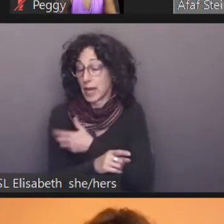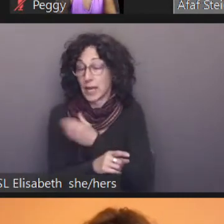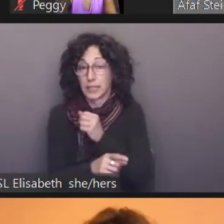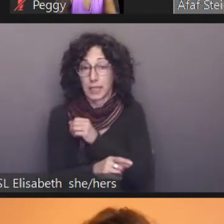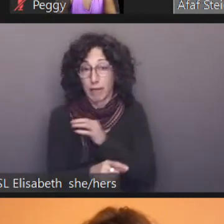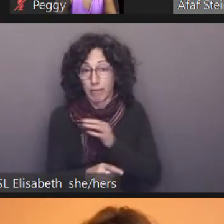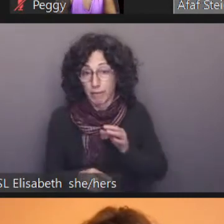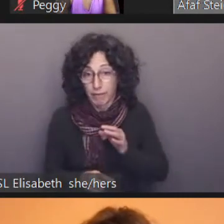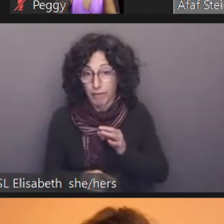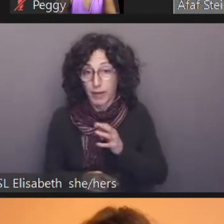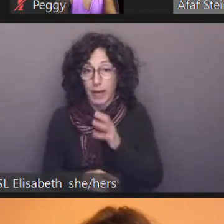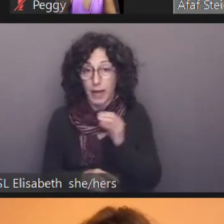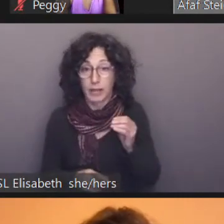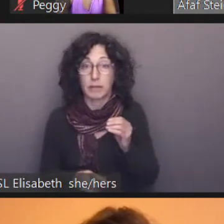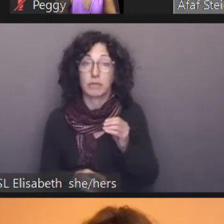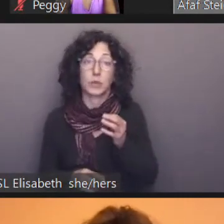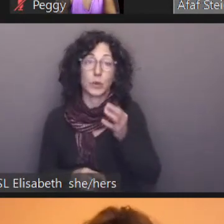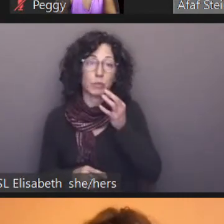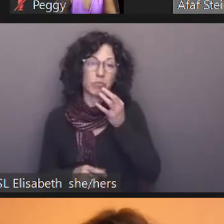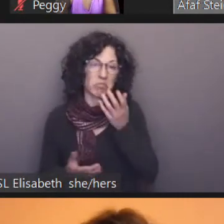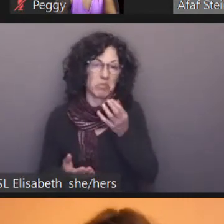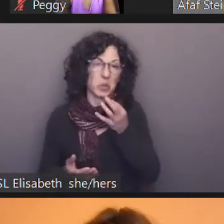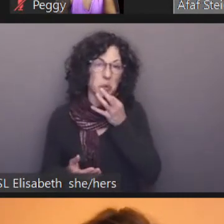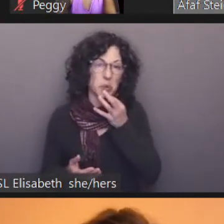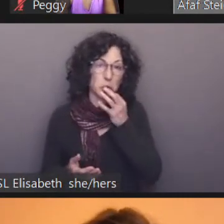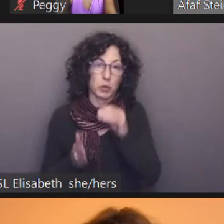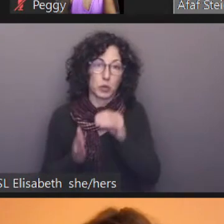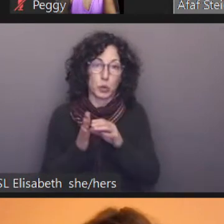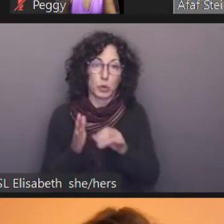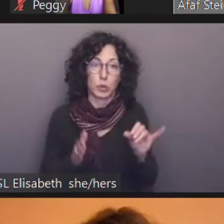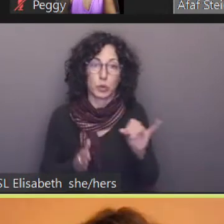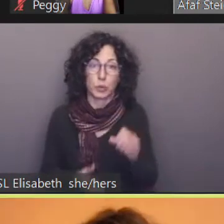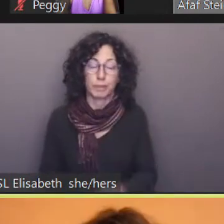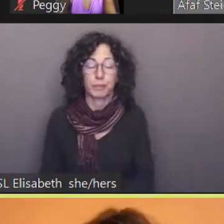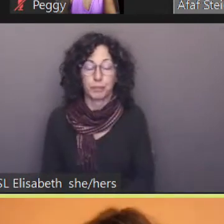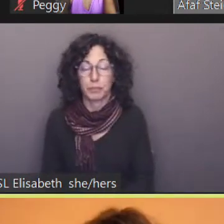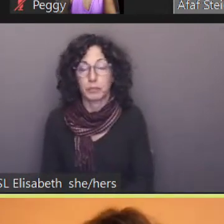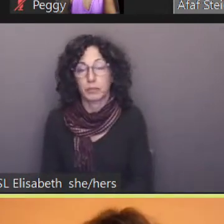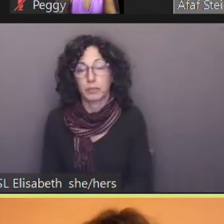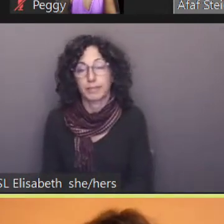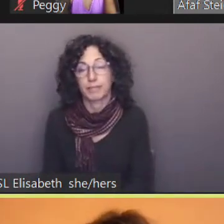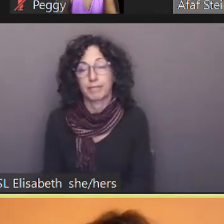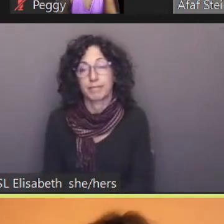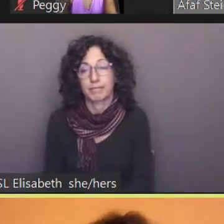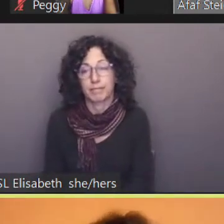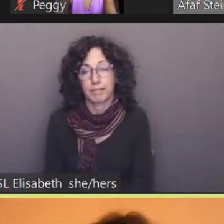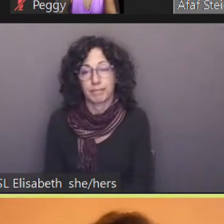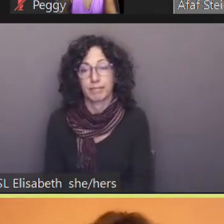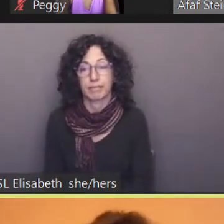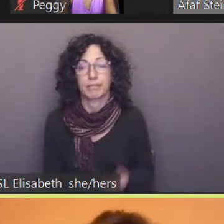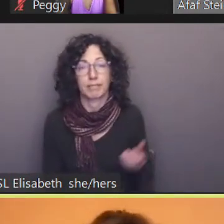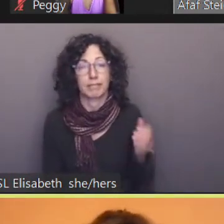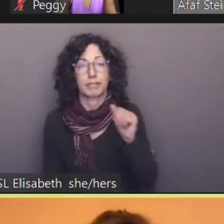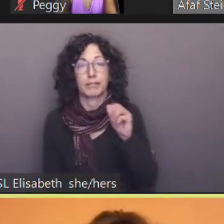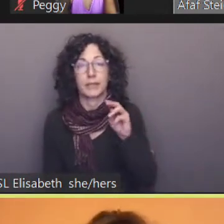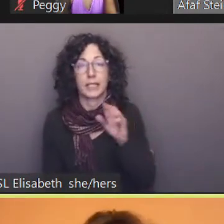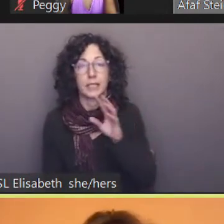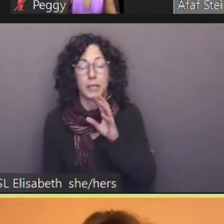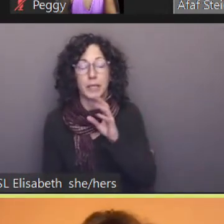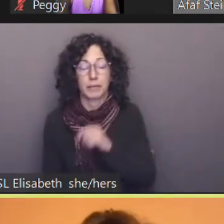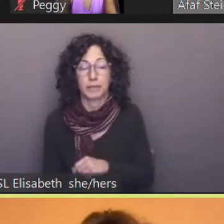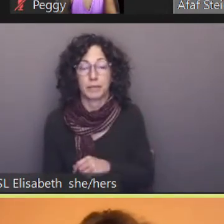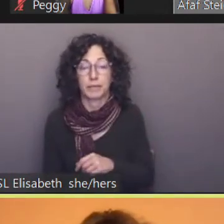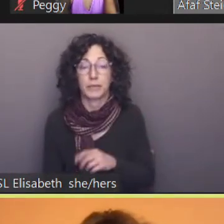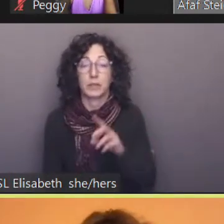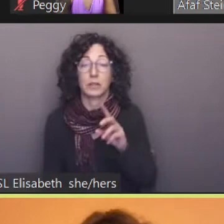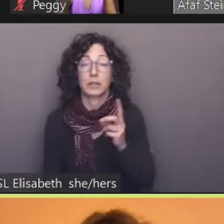would apply to vaccinated students as well. Thank you. Dr. Atkinson, the next